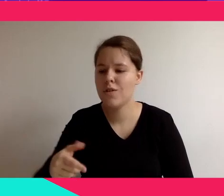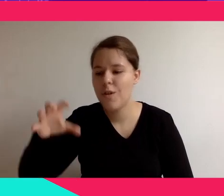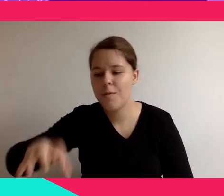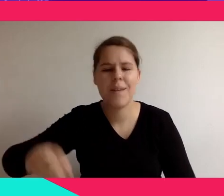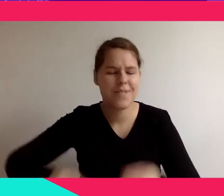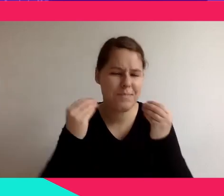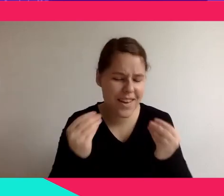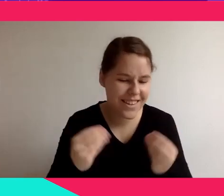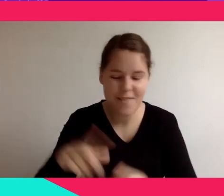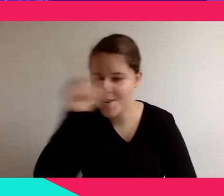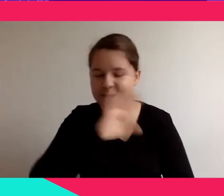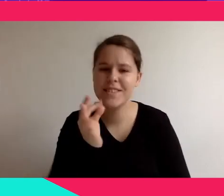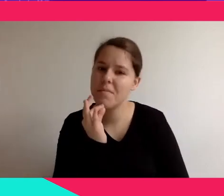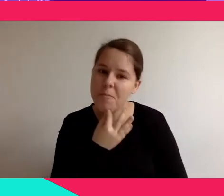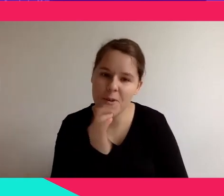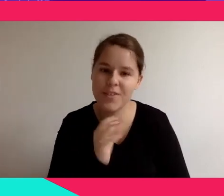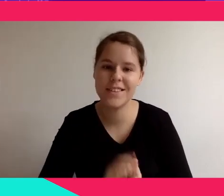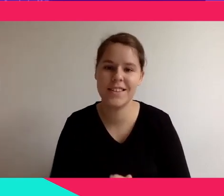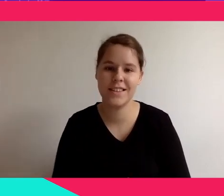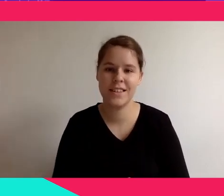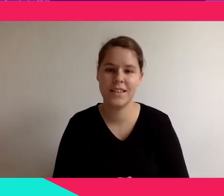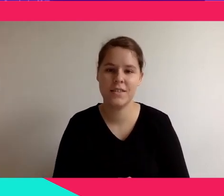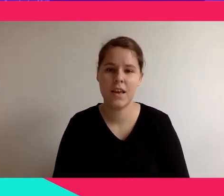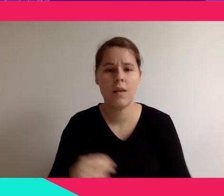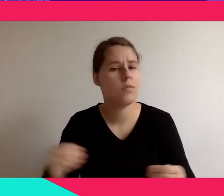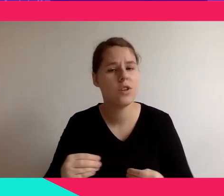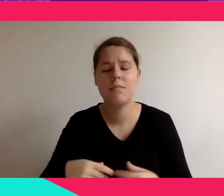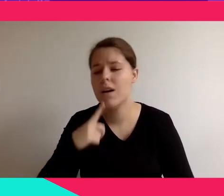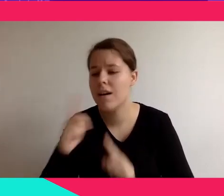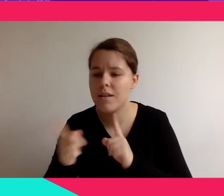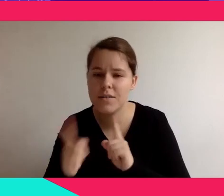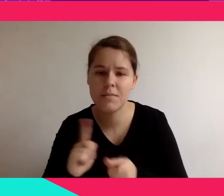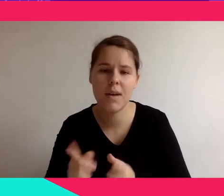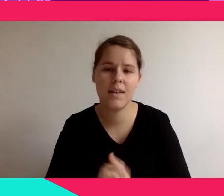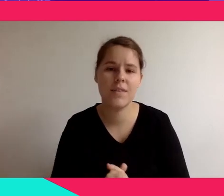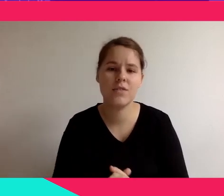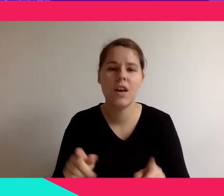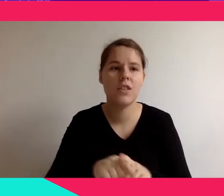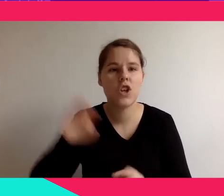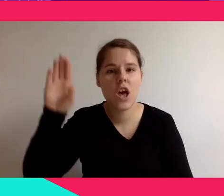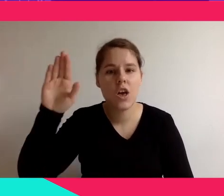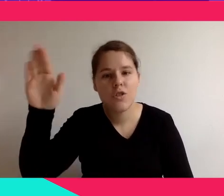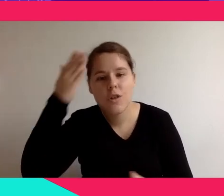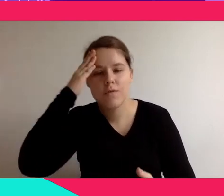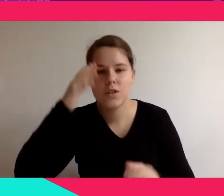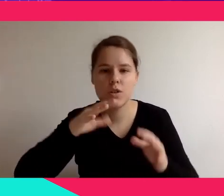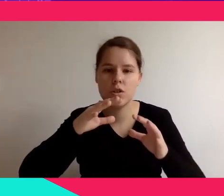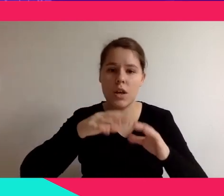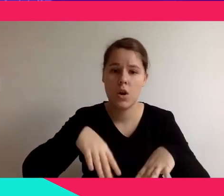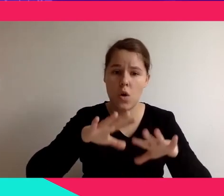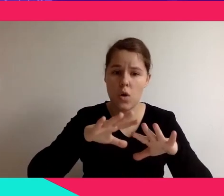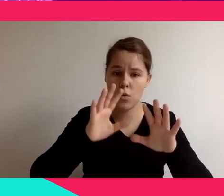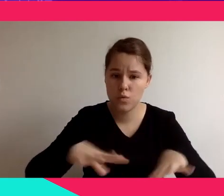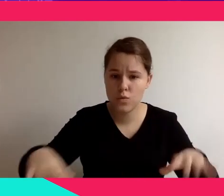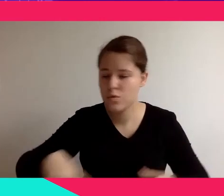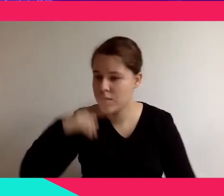way, hearing and learning what they think SMK can be used for. And here are a couple of examples.